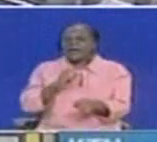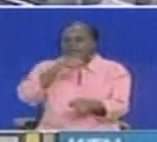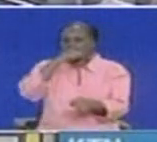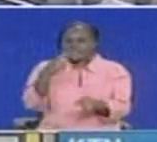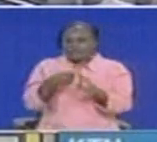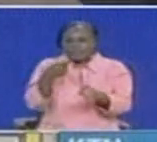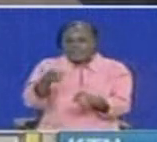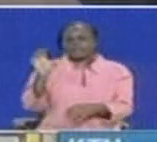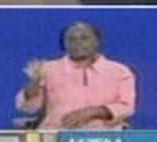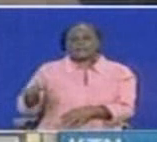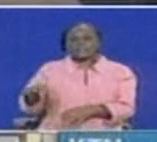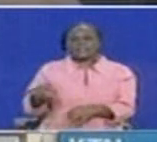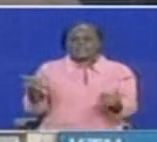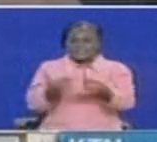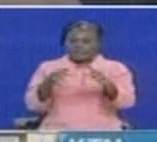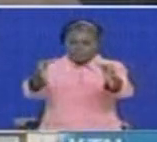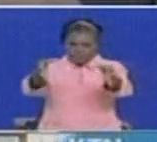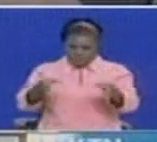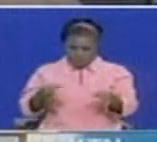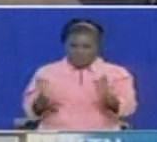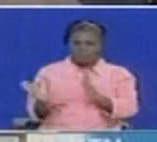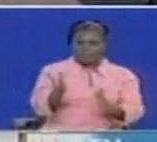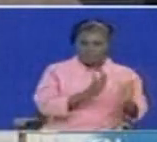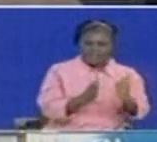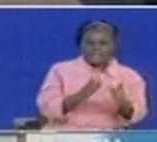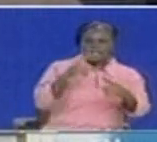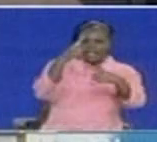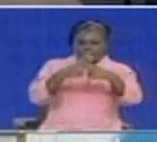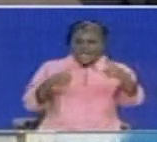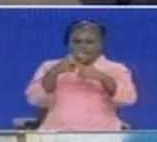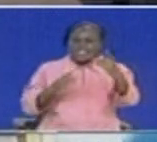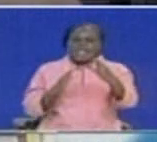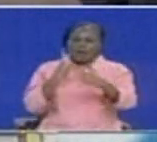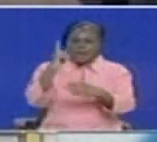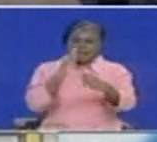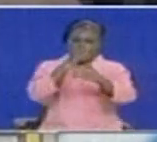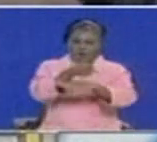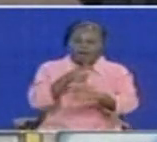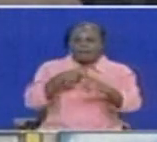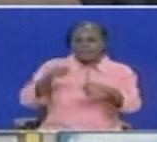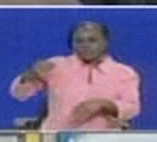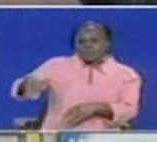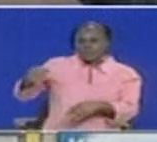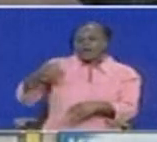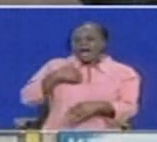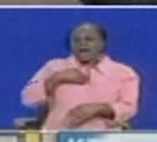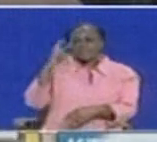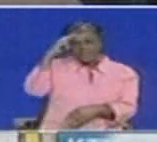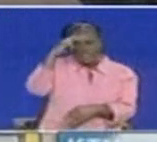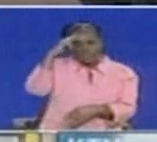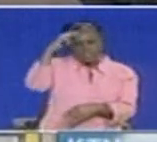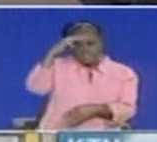local debt market. Treasury has been planning the bond for more than a year now, but it has been delayed for a variety of reasons, ranging